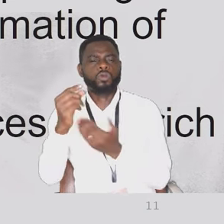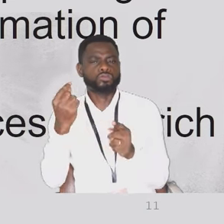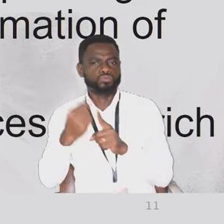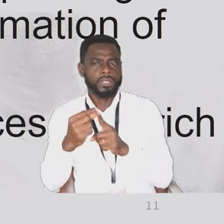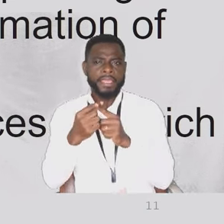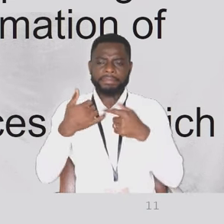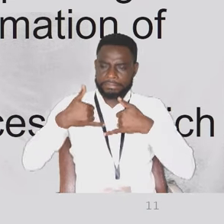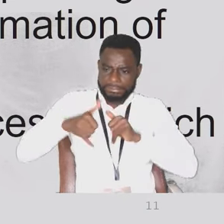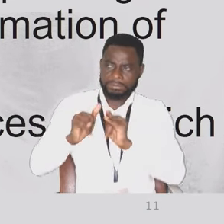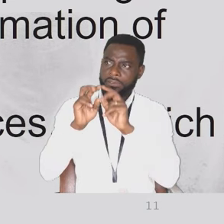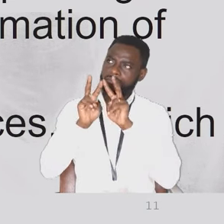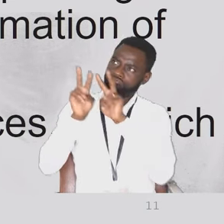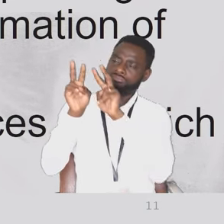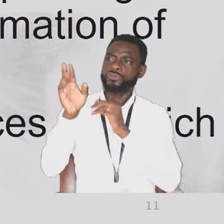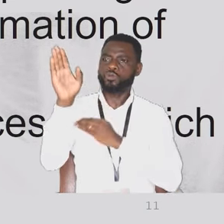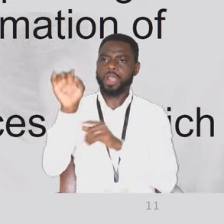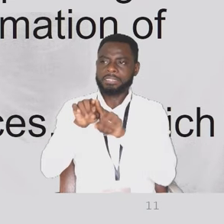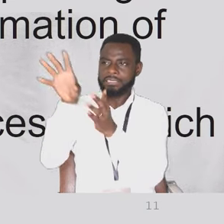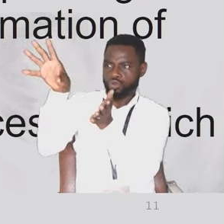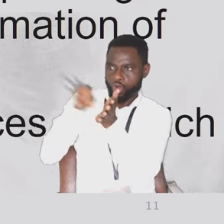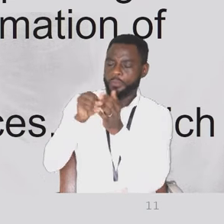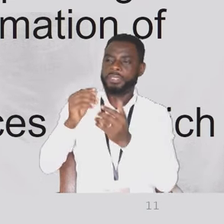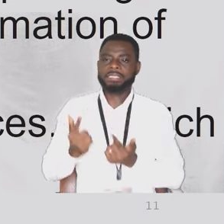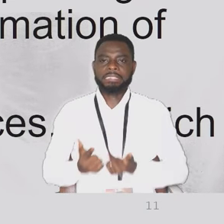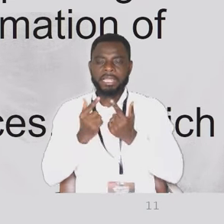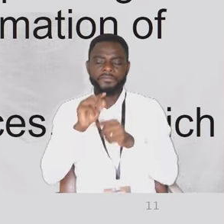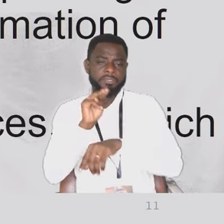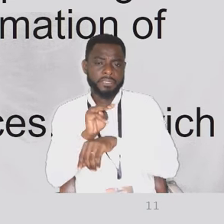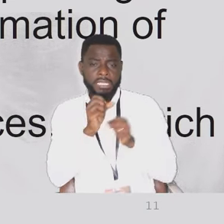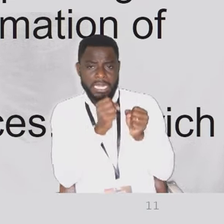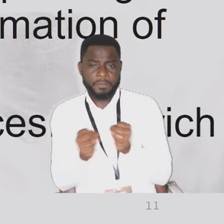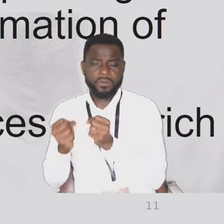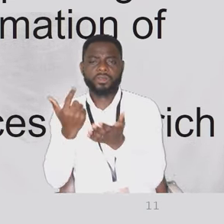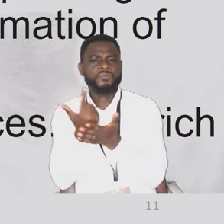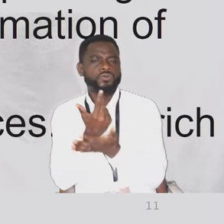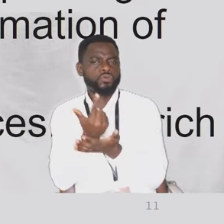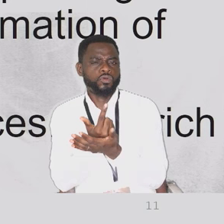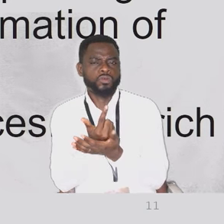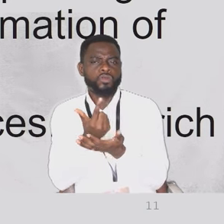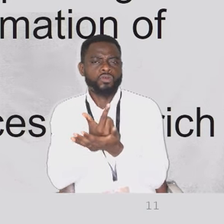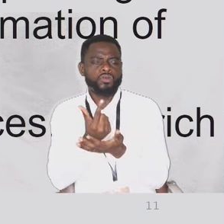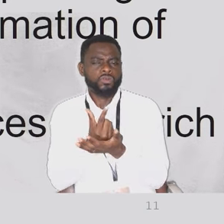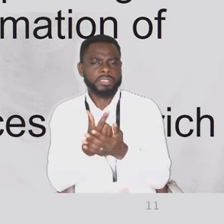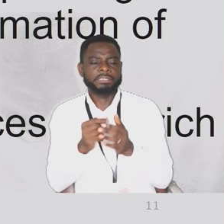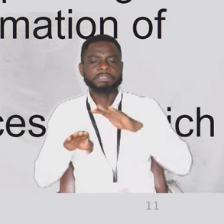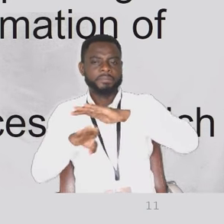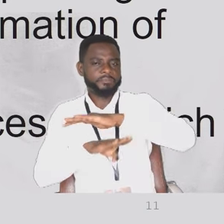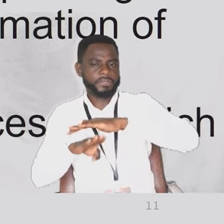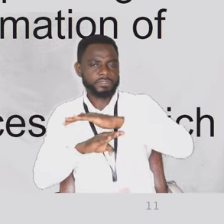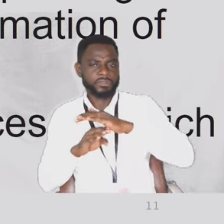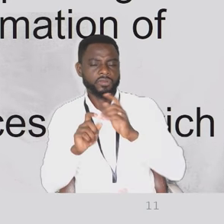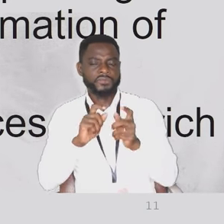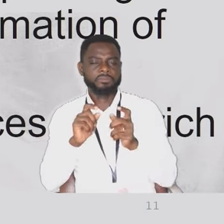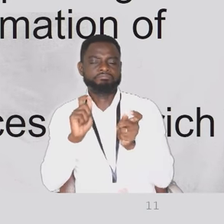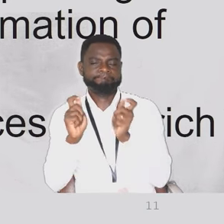Jesus as they model his life and ministry. The power of the gospel is the basis of paradigm shifts in human